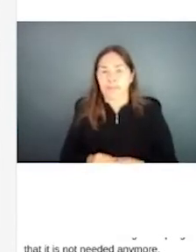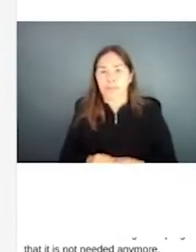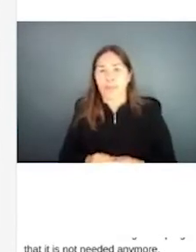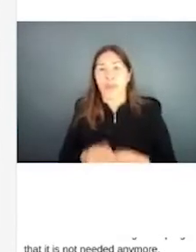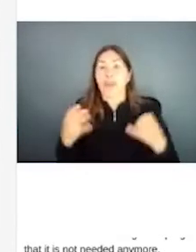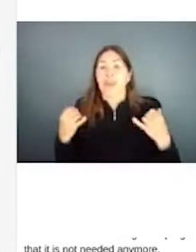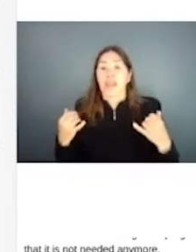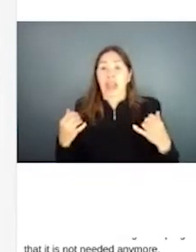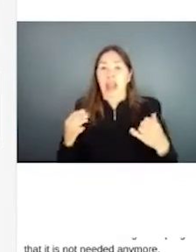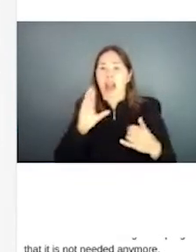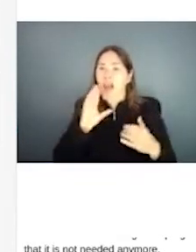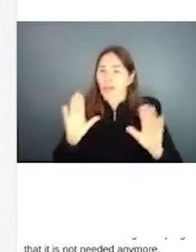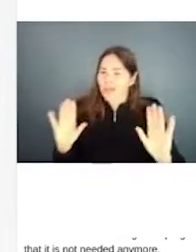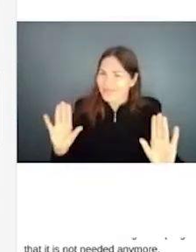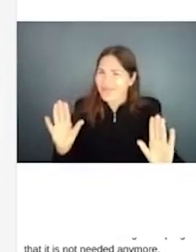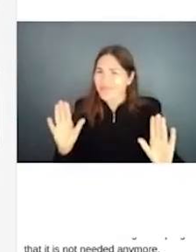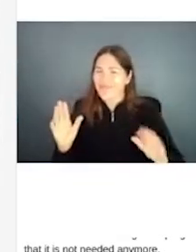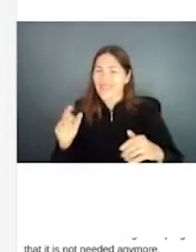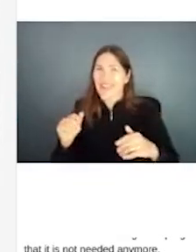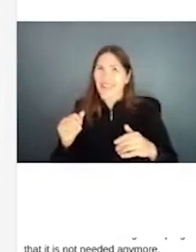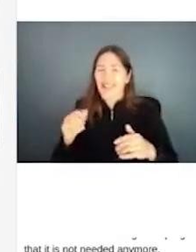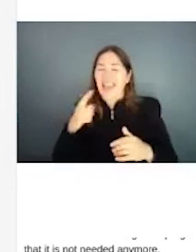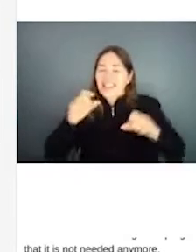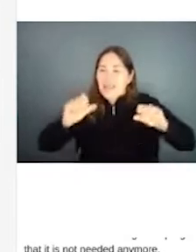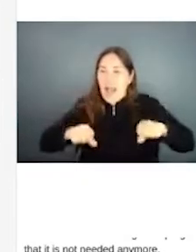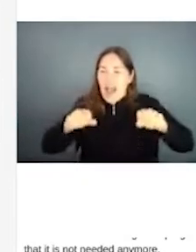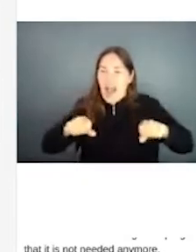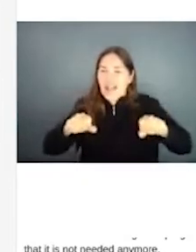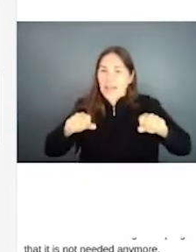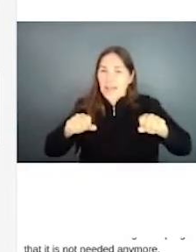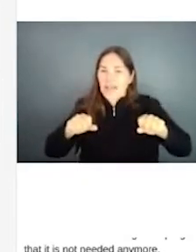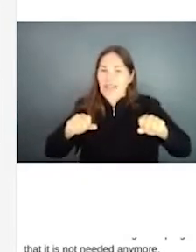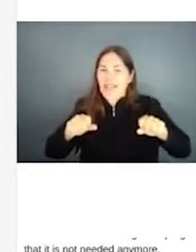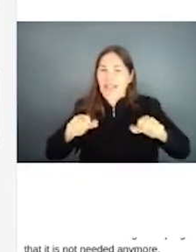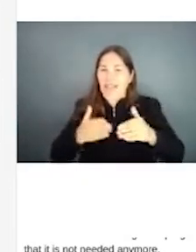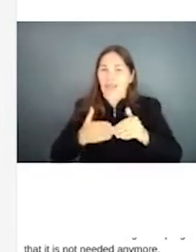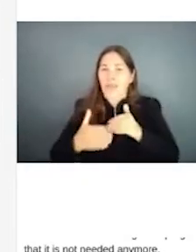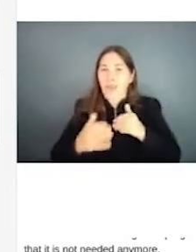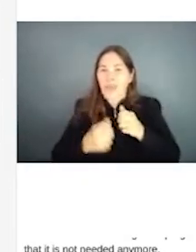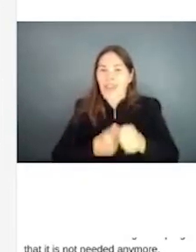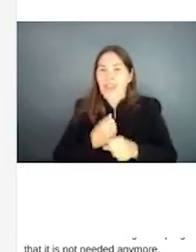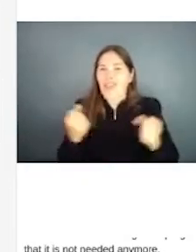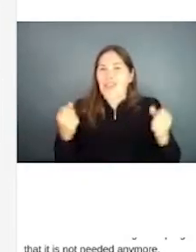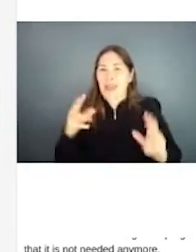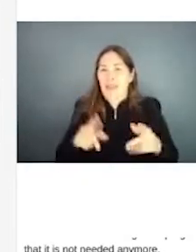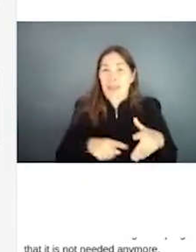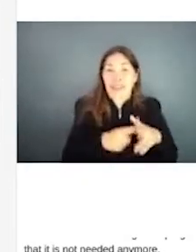Now, I'm going to go out on a limb and say that it is possible that over the years, a lot of people have started